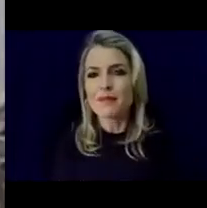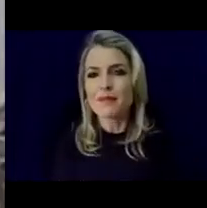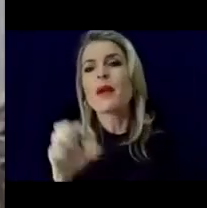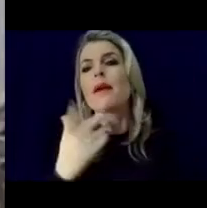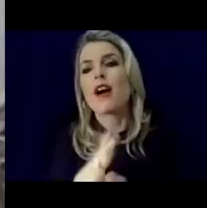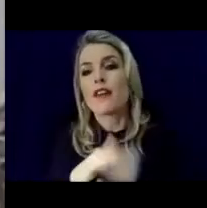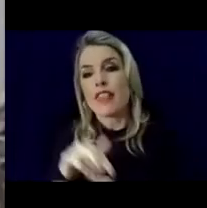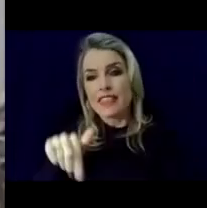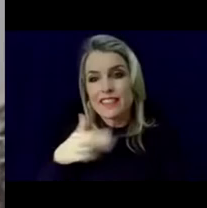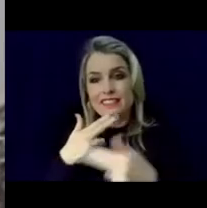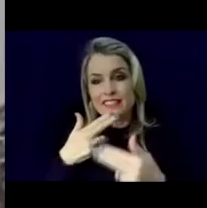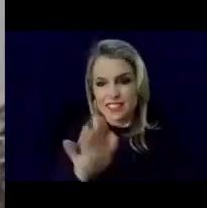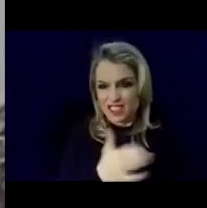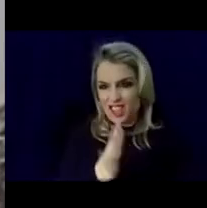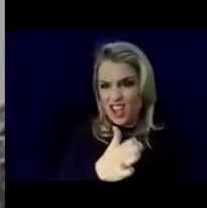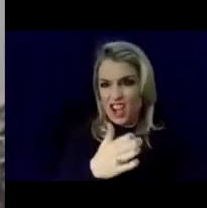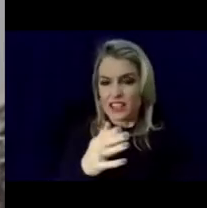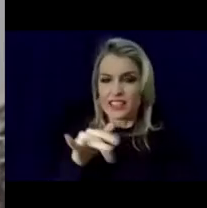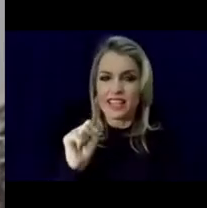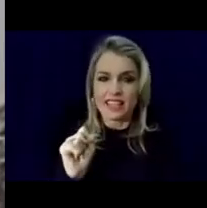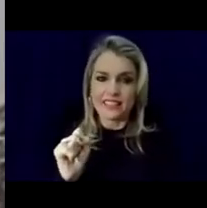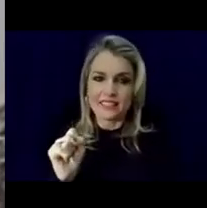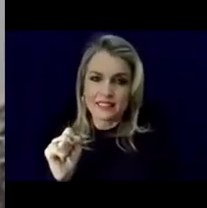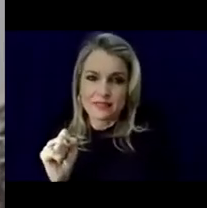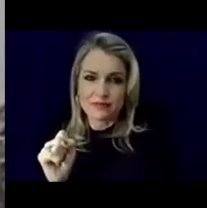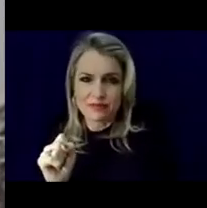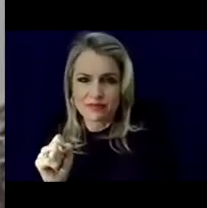All right, this song is...